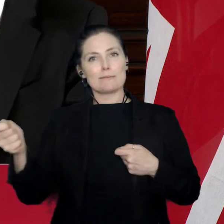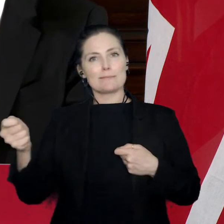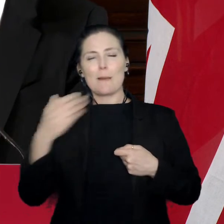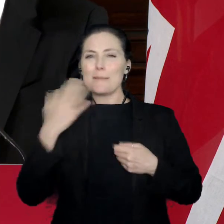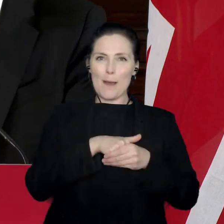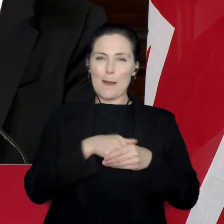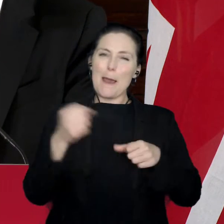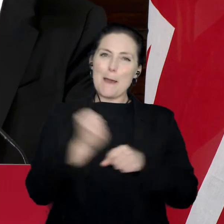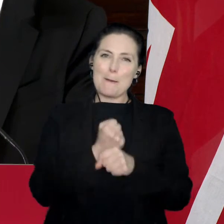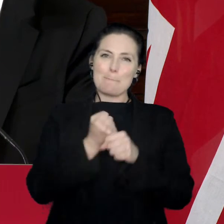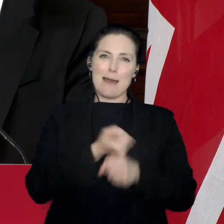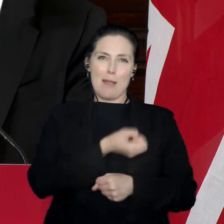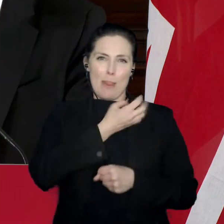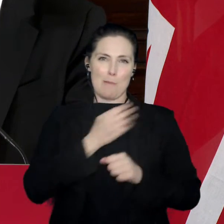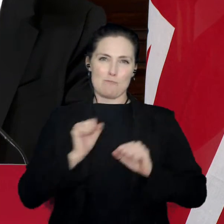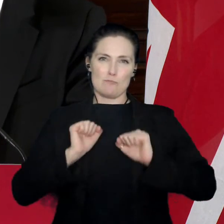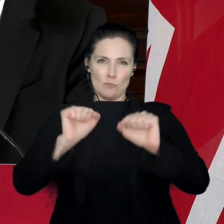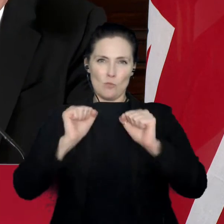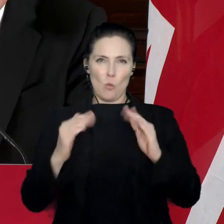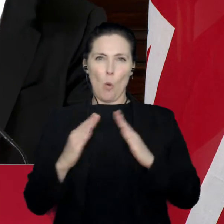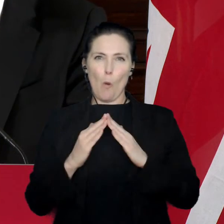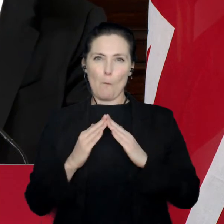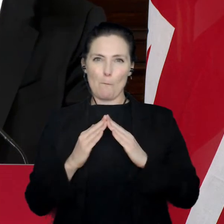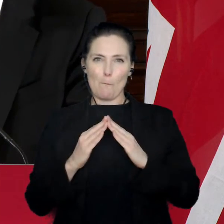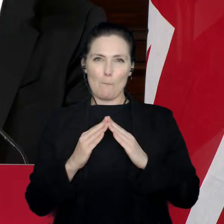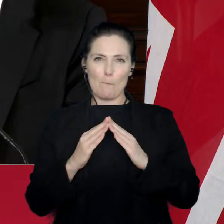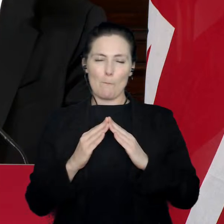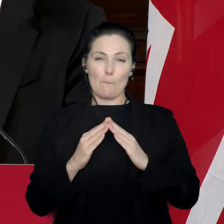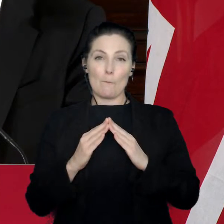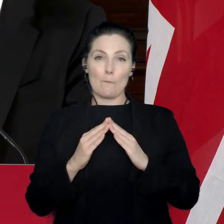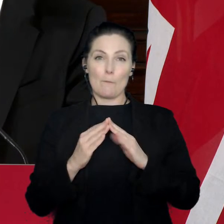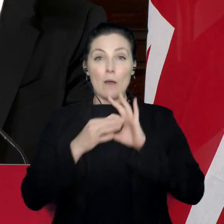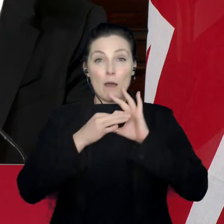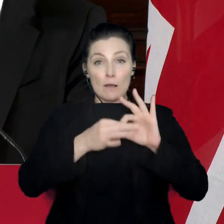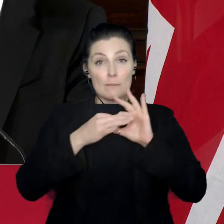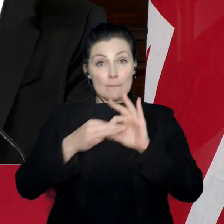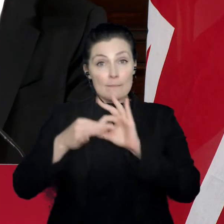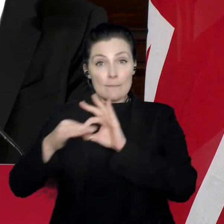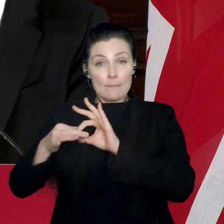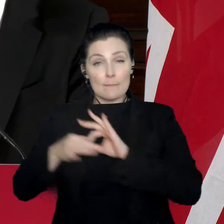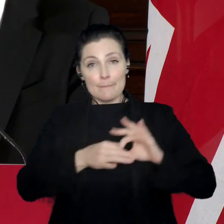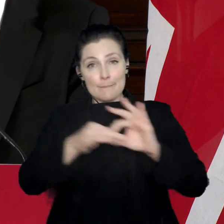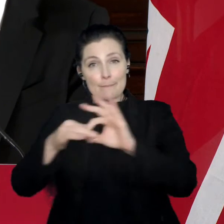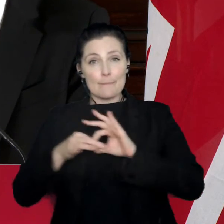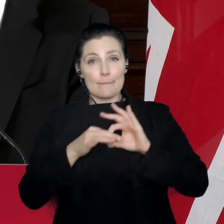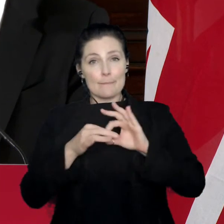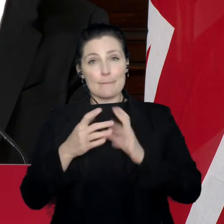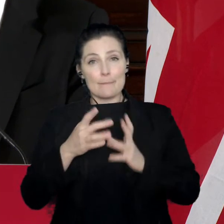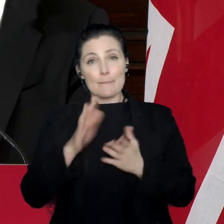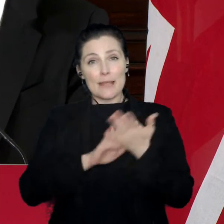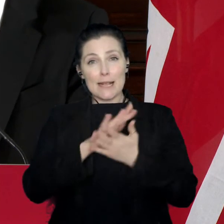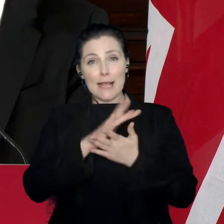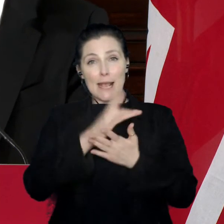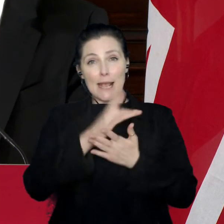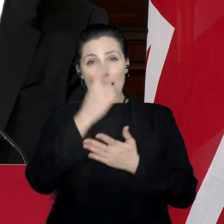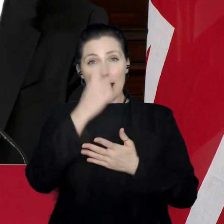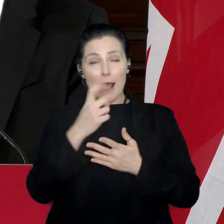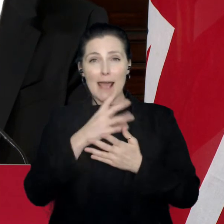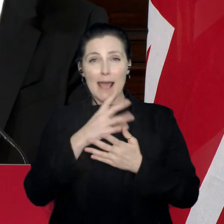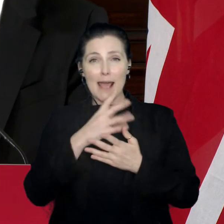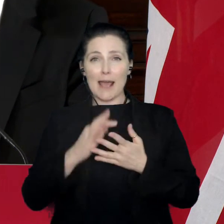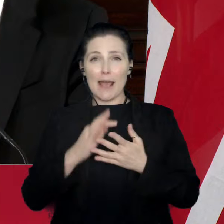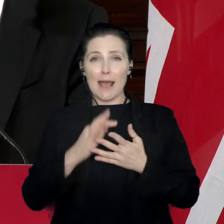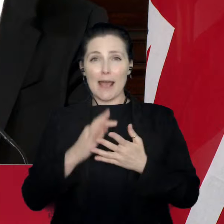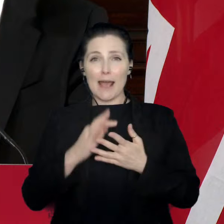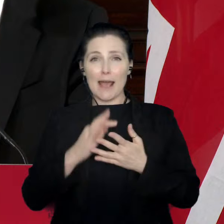us your home. Working together, I believe we can do great things for our country.